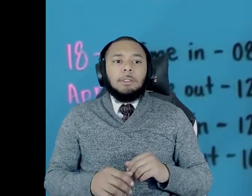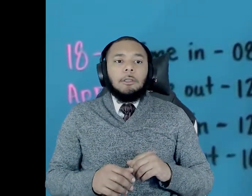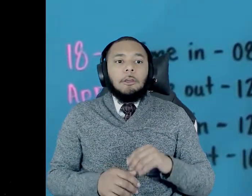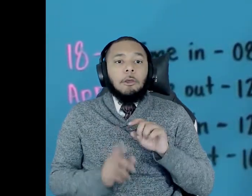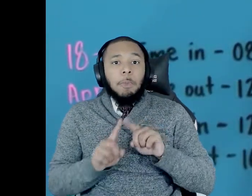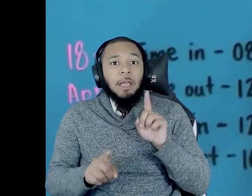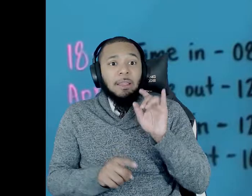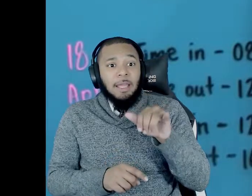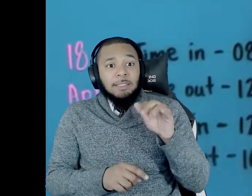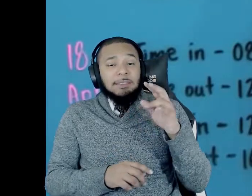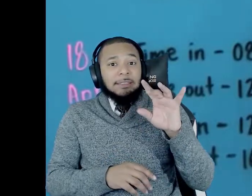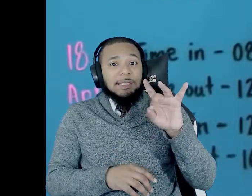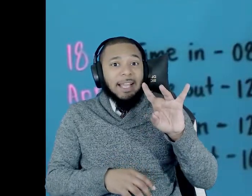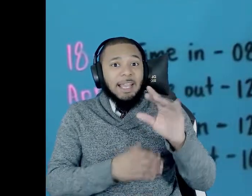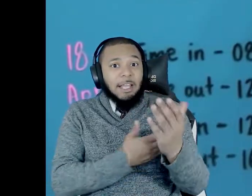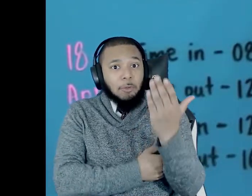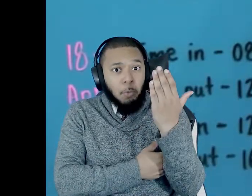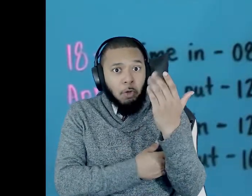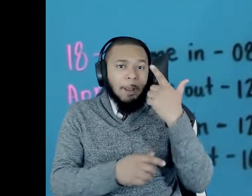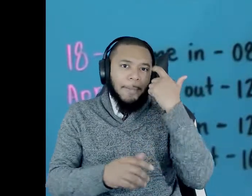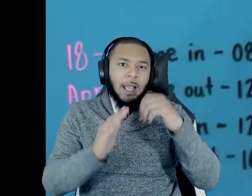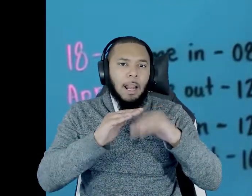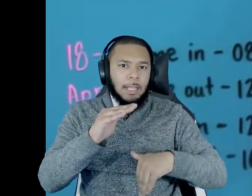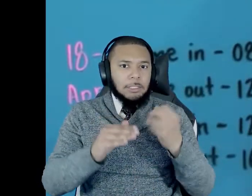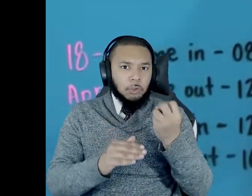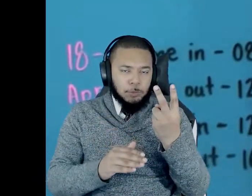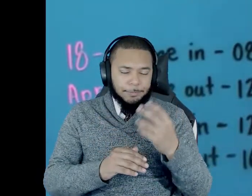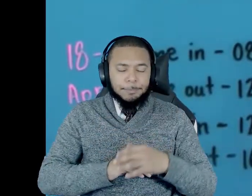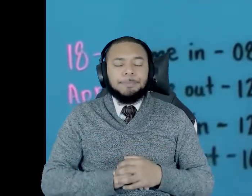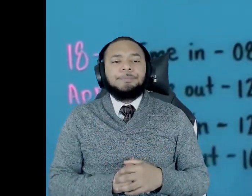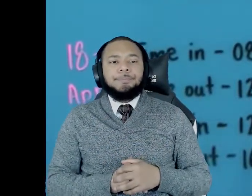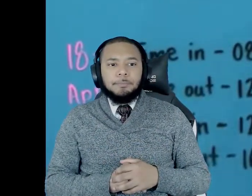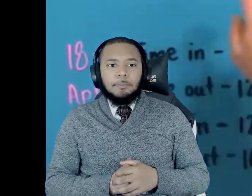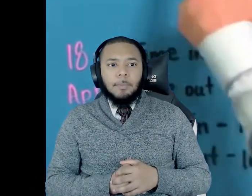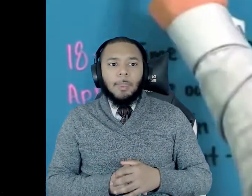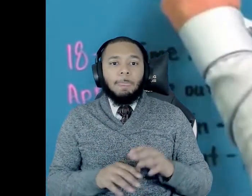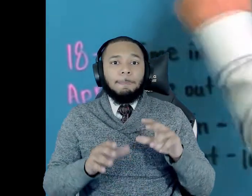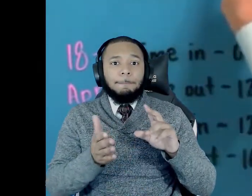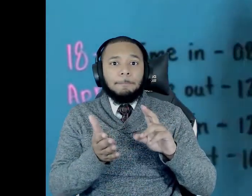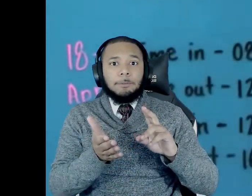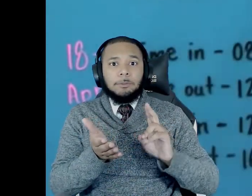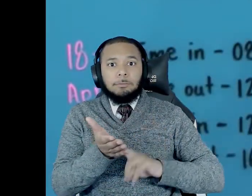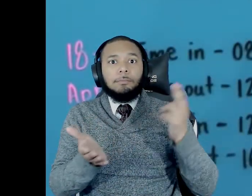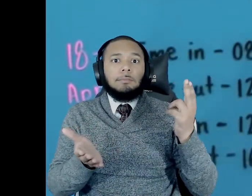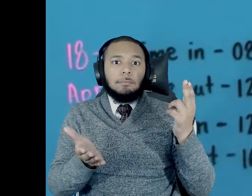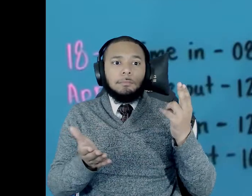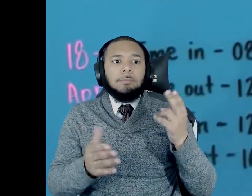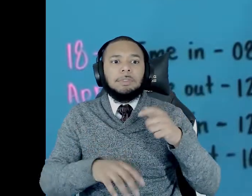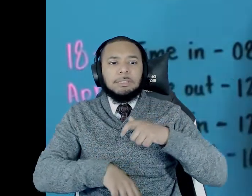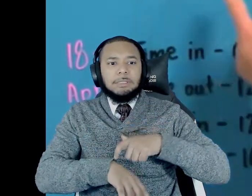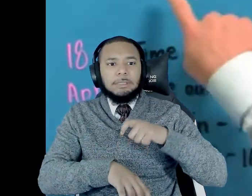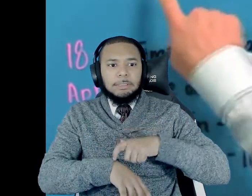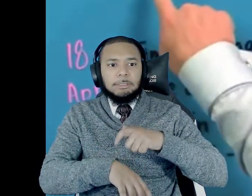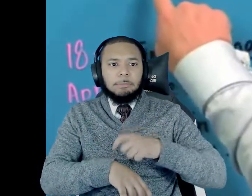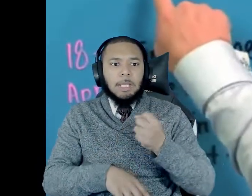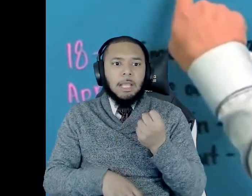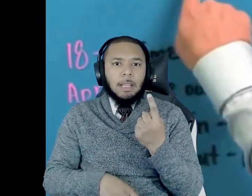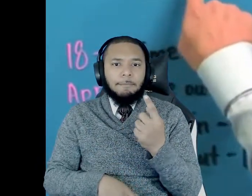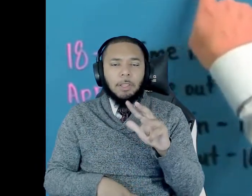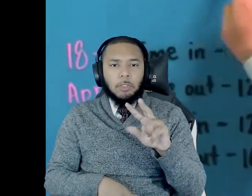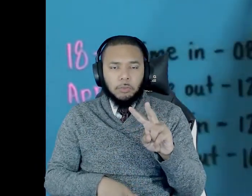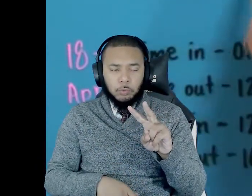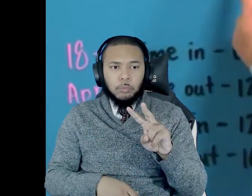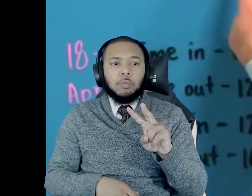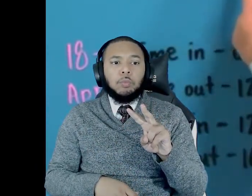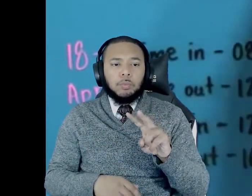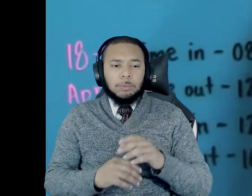below 12. Right? Then you clock out at 11:32. Your time out is 11:32 a.m. Your time back